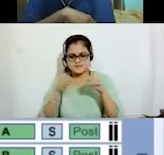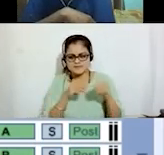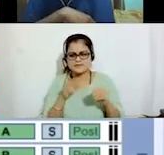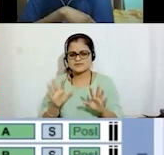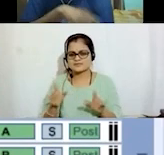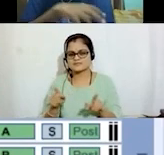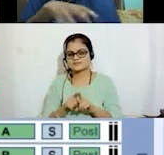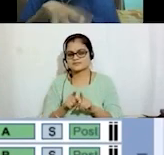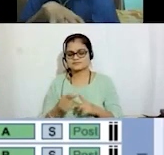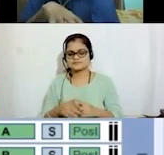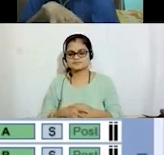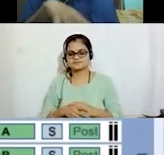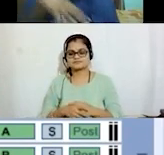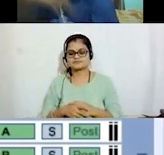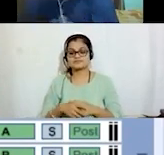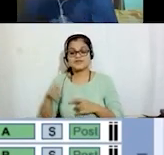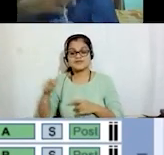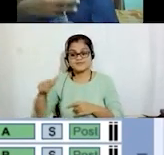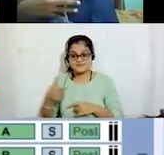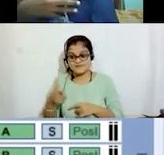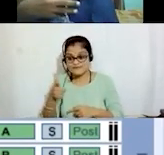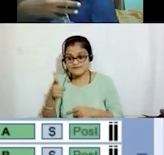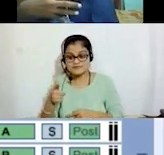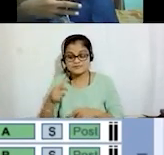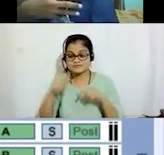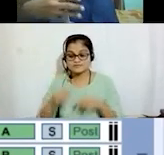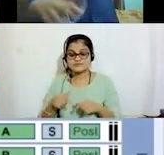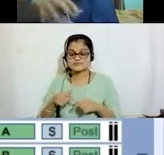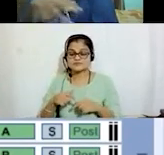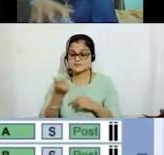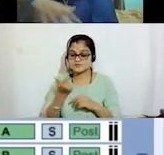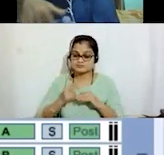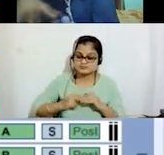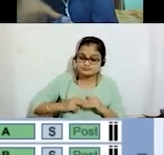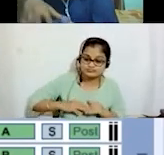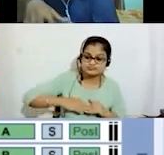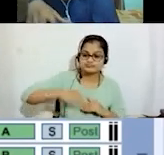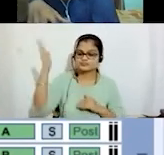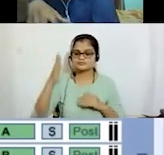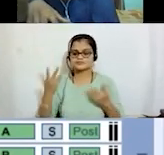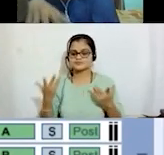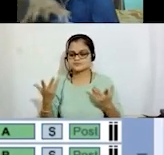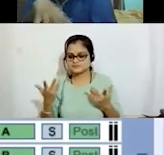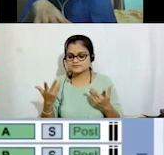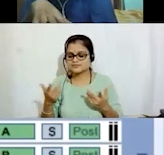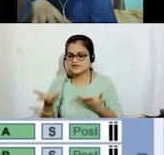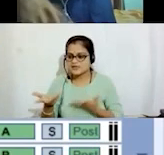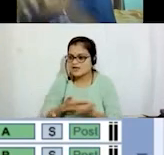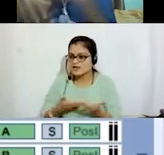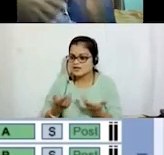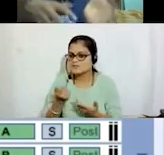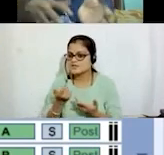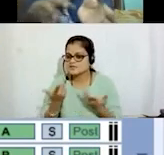So the price of fish has gone so high now that there was, means we friends were once discussing that it might become